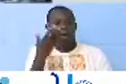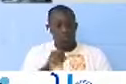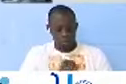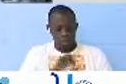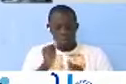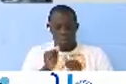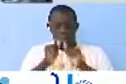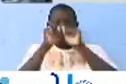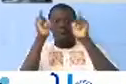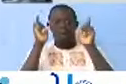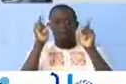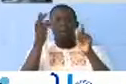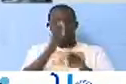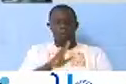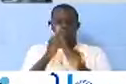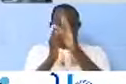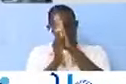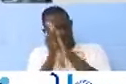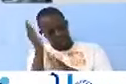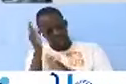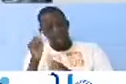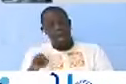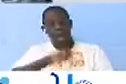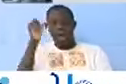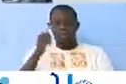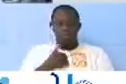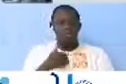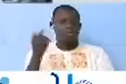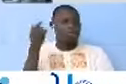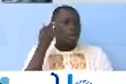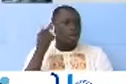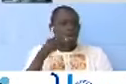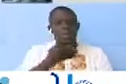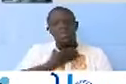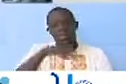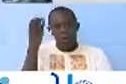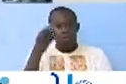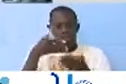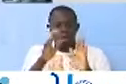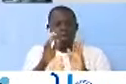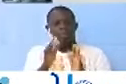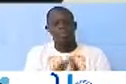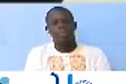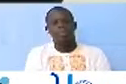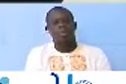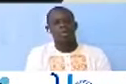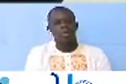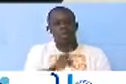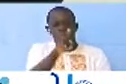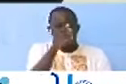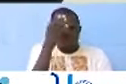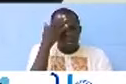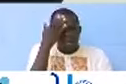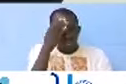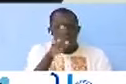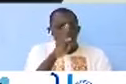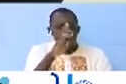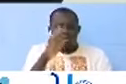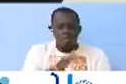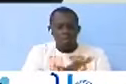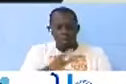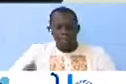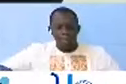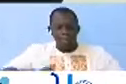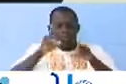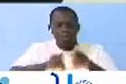when I got up from the sleep, the way I heard the screams. Do you know who was involved in carrying out